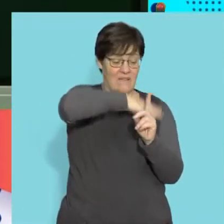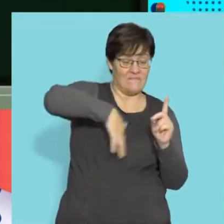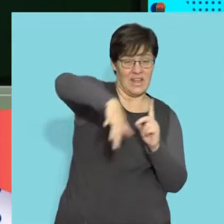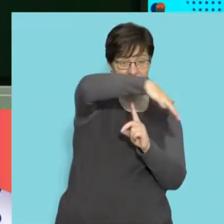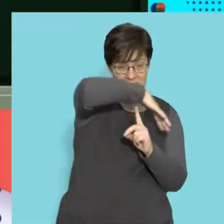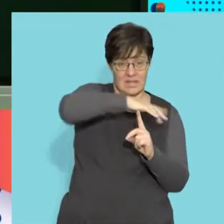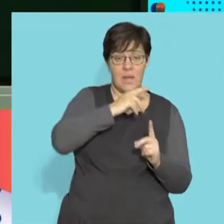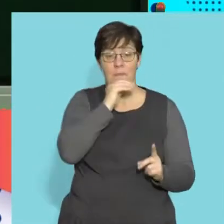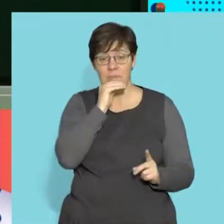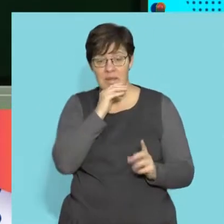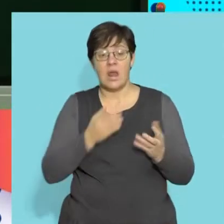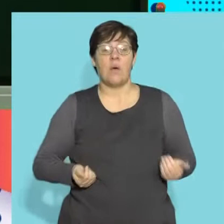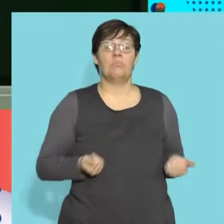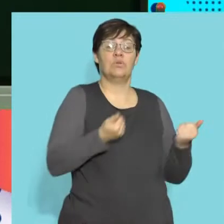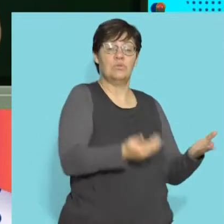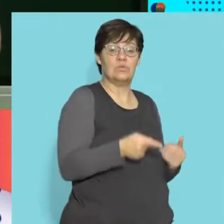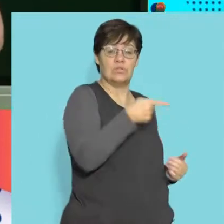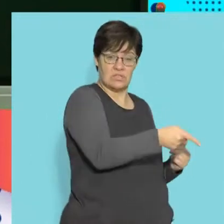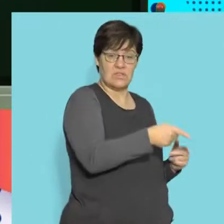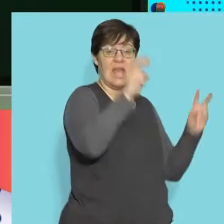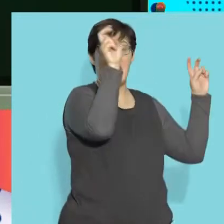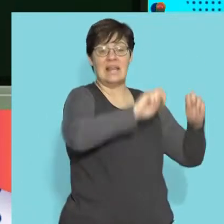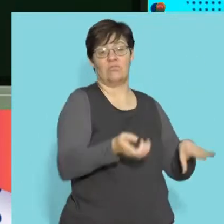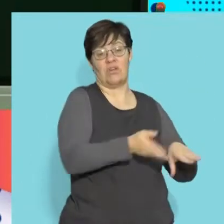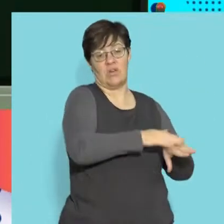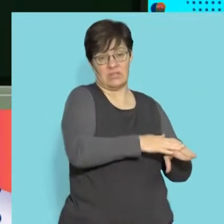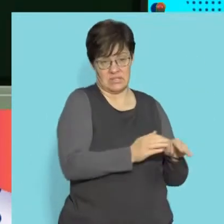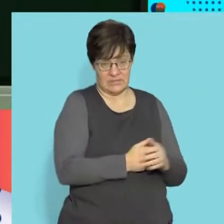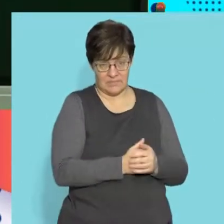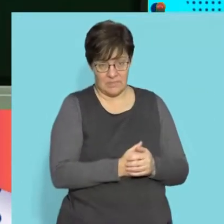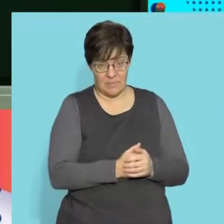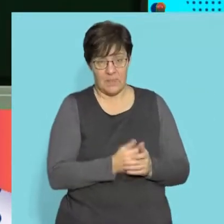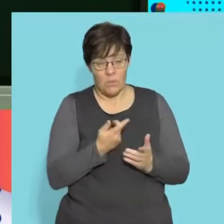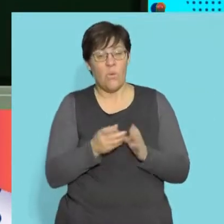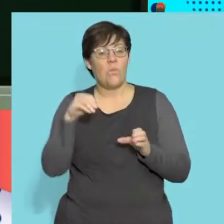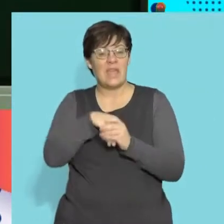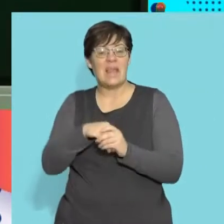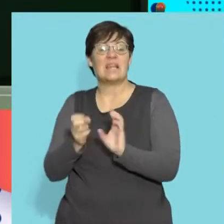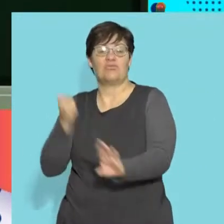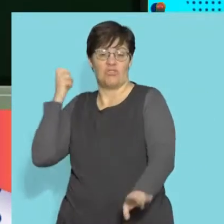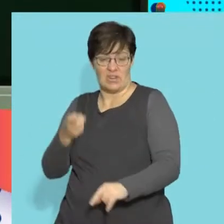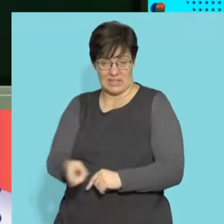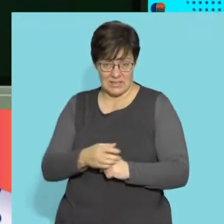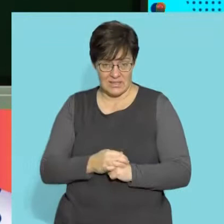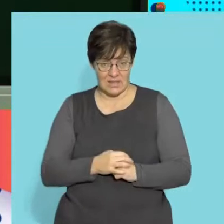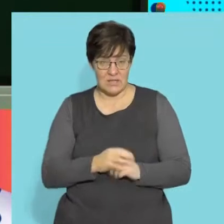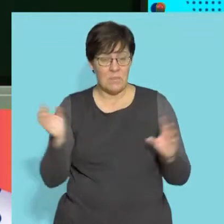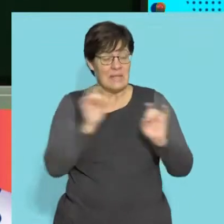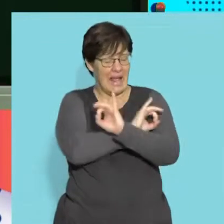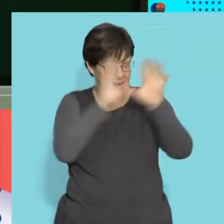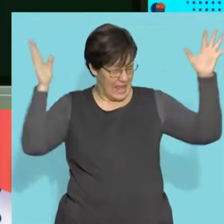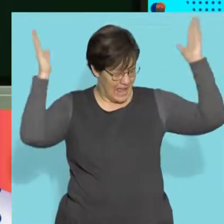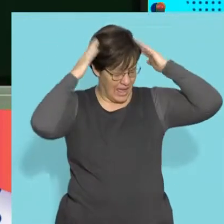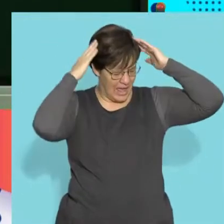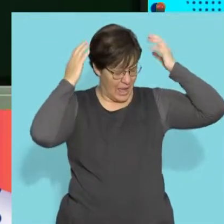coil in a magnetic field, we're going to be able to produce electric current in a generator. So these